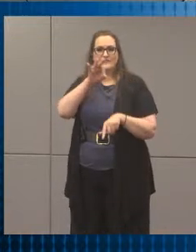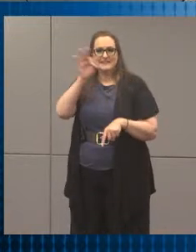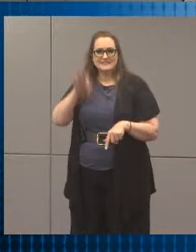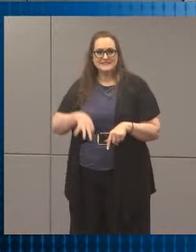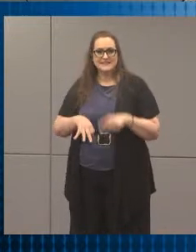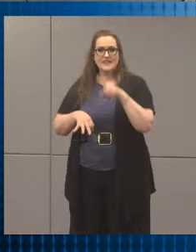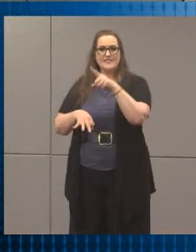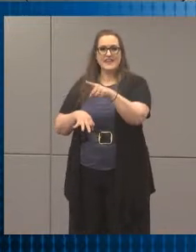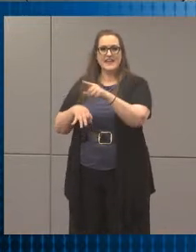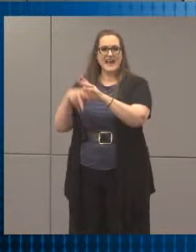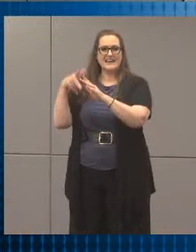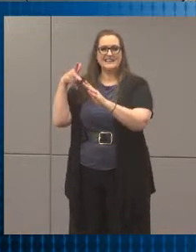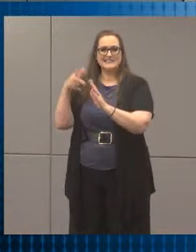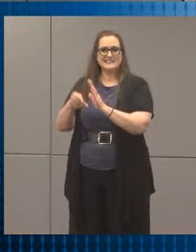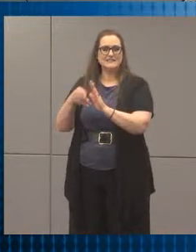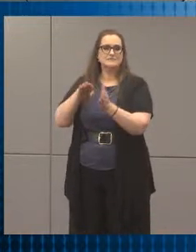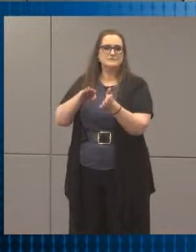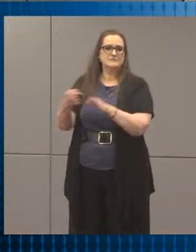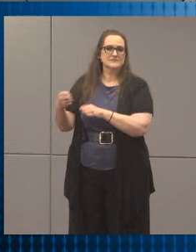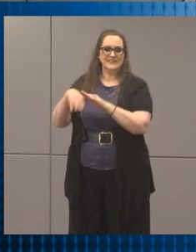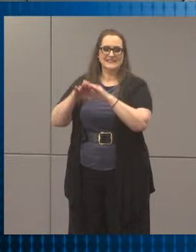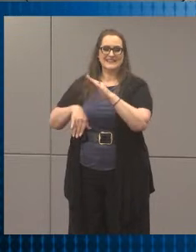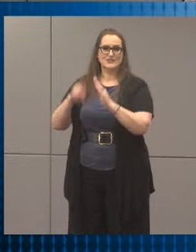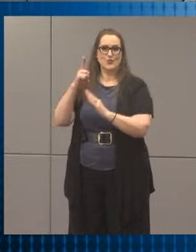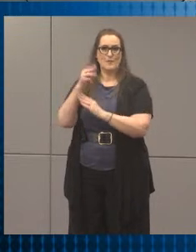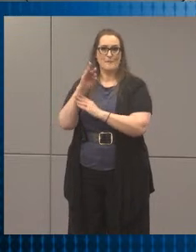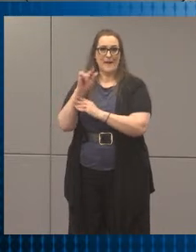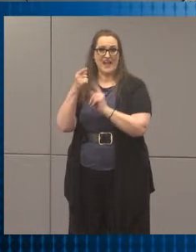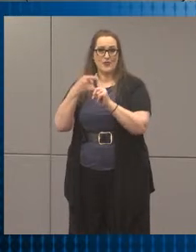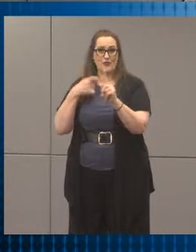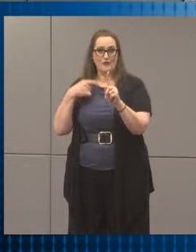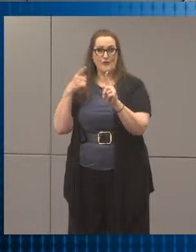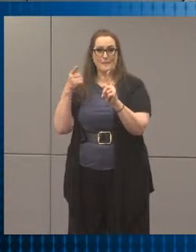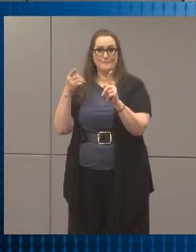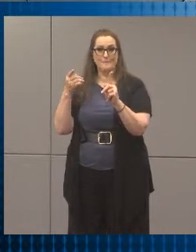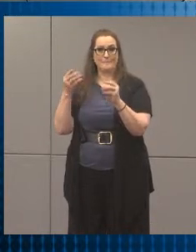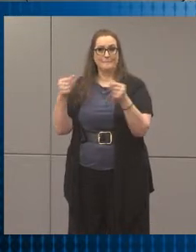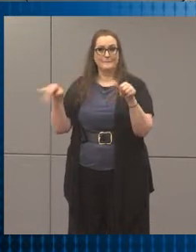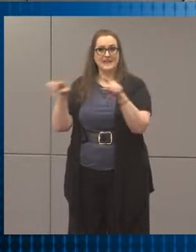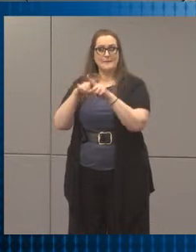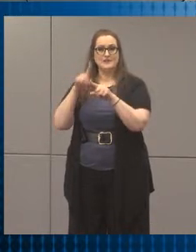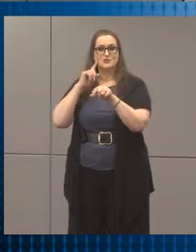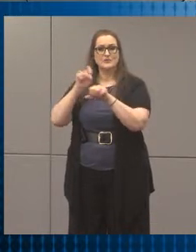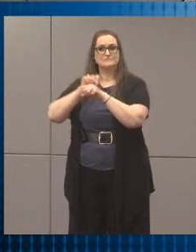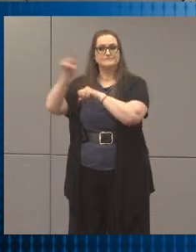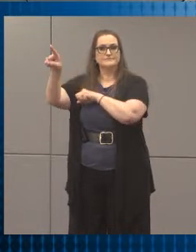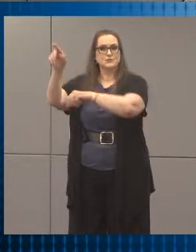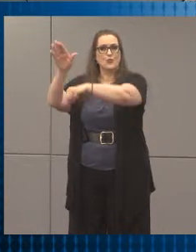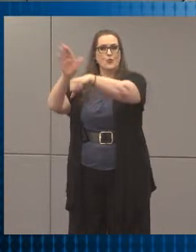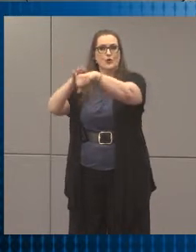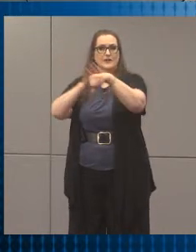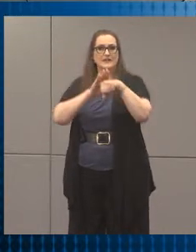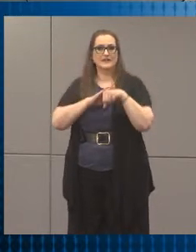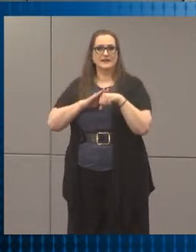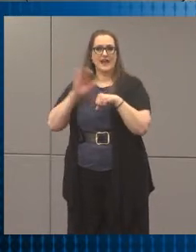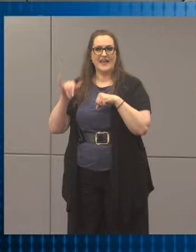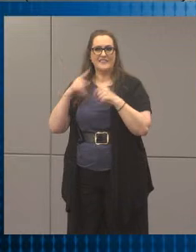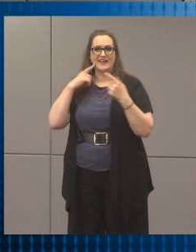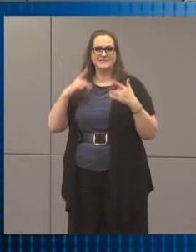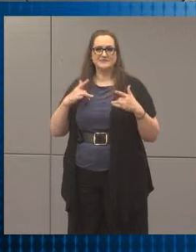there was a homicide less than a mile from the campus. We were able to put out a timely warning on that incident